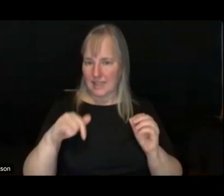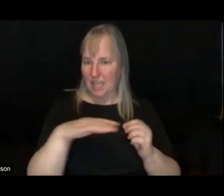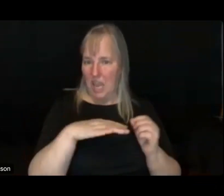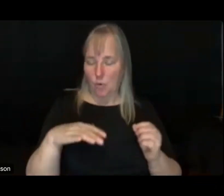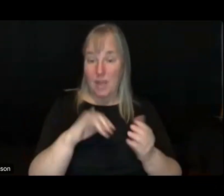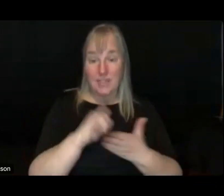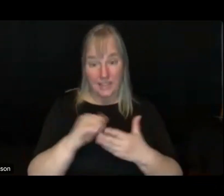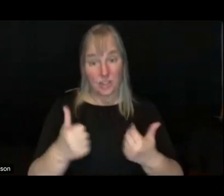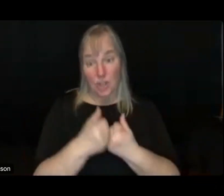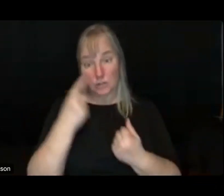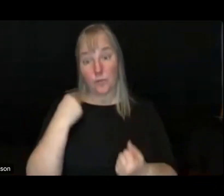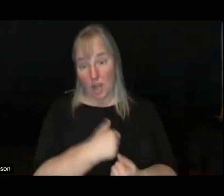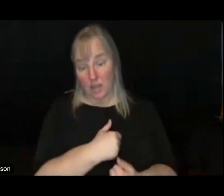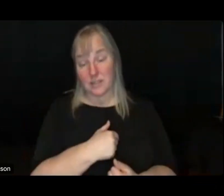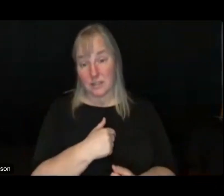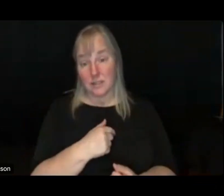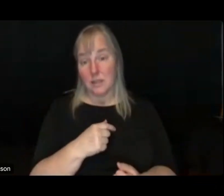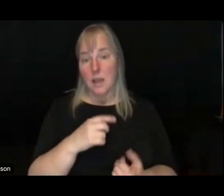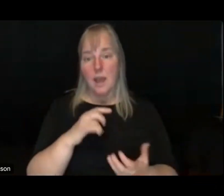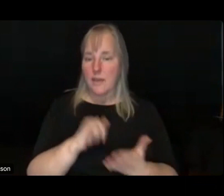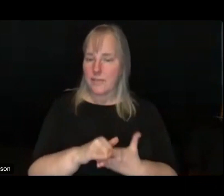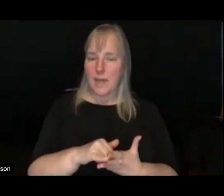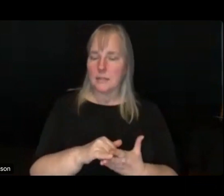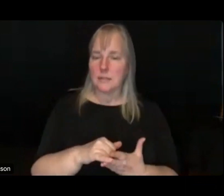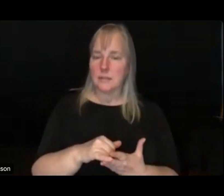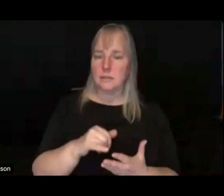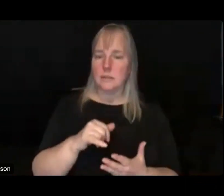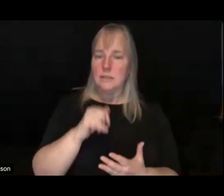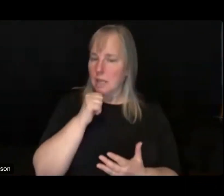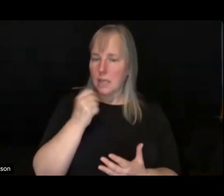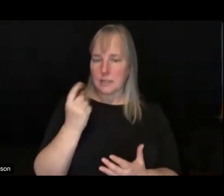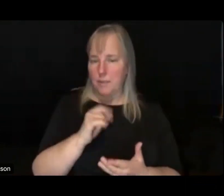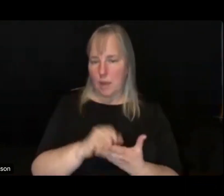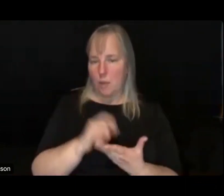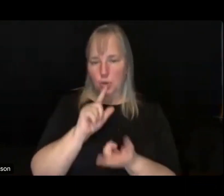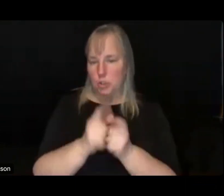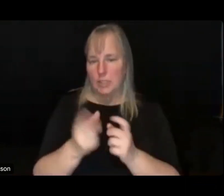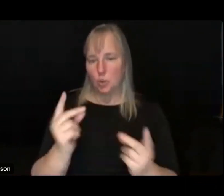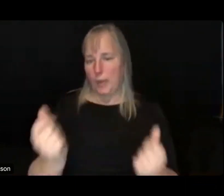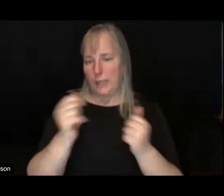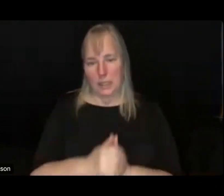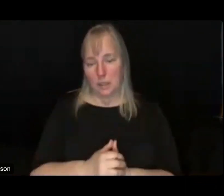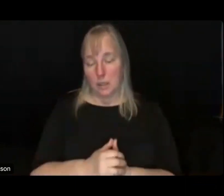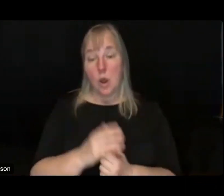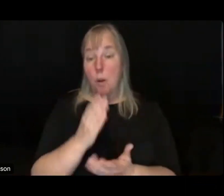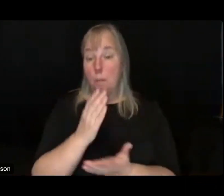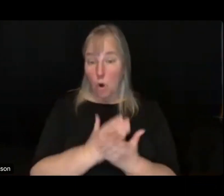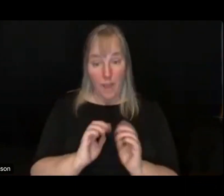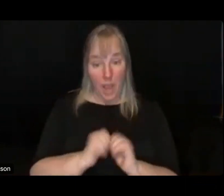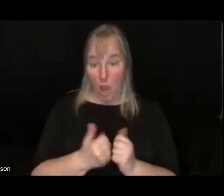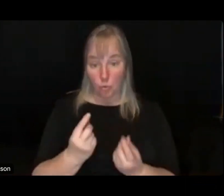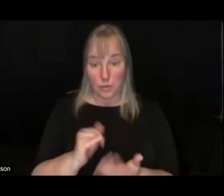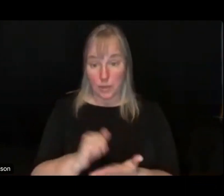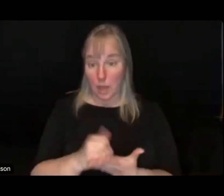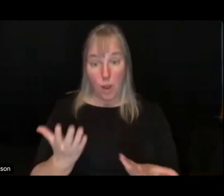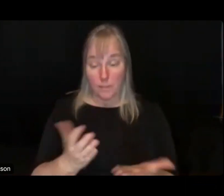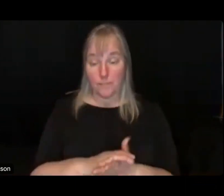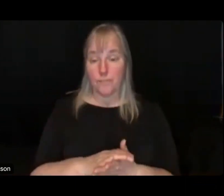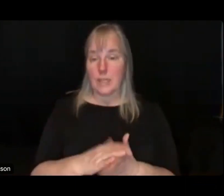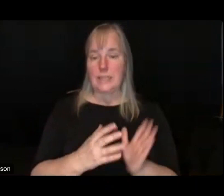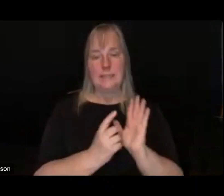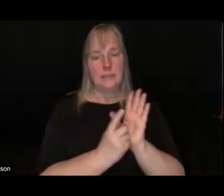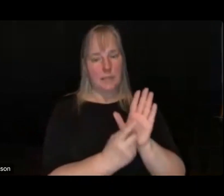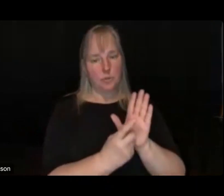really is, and that is not something that's going to change quickly. Part of the way we do that is to demonstrate